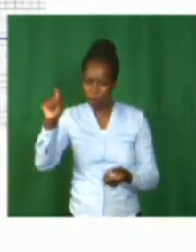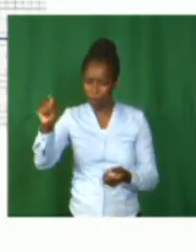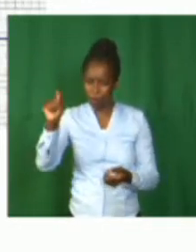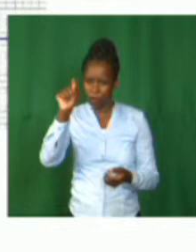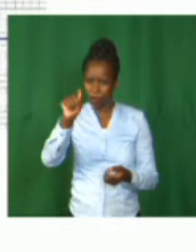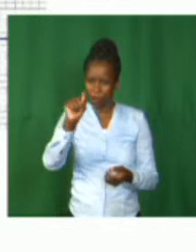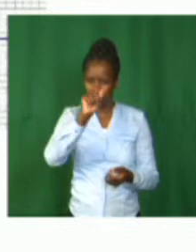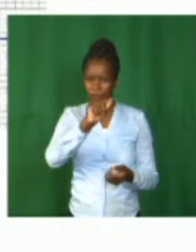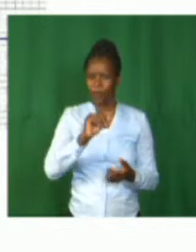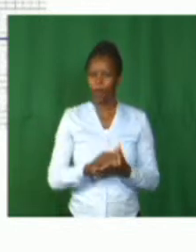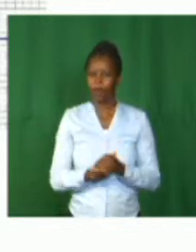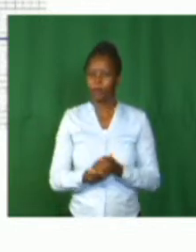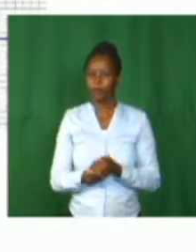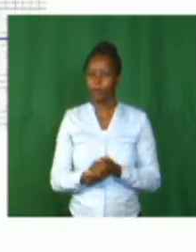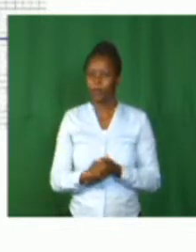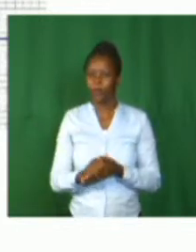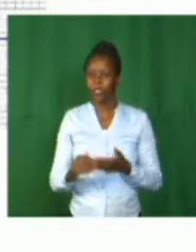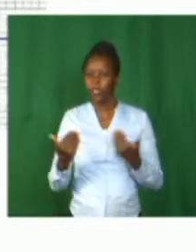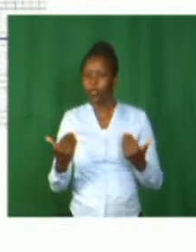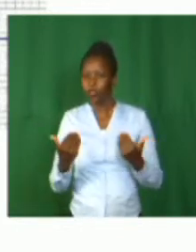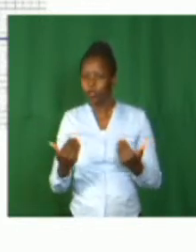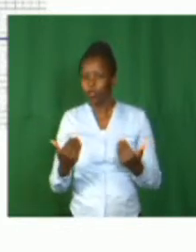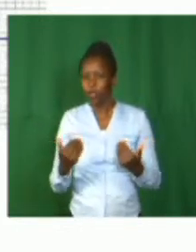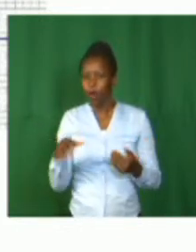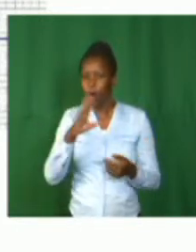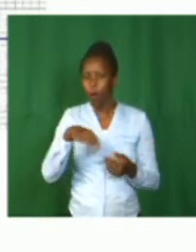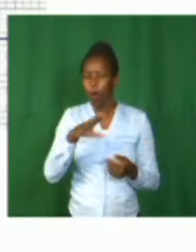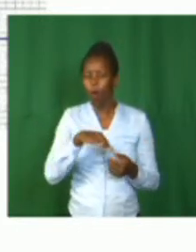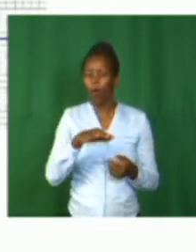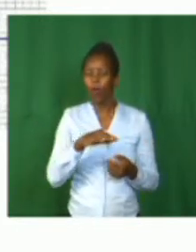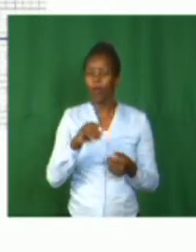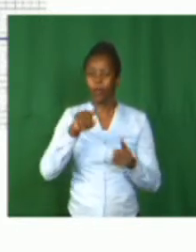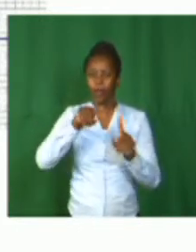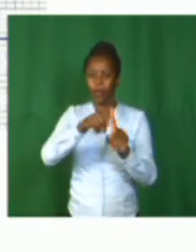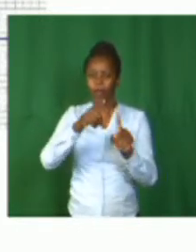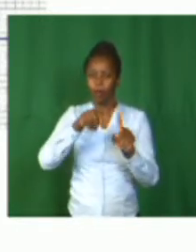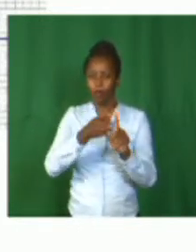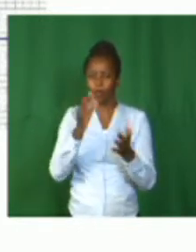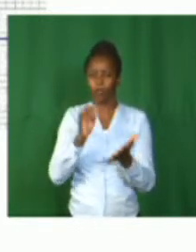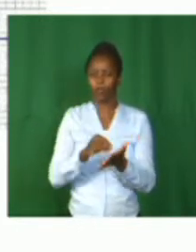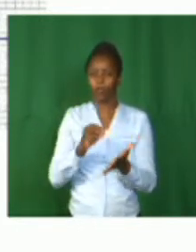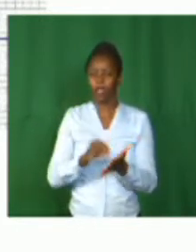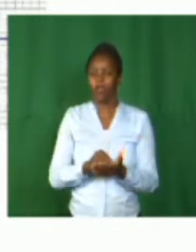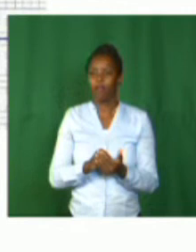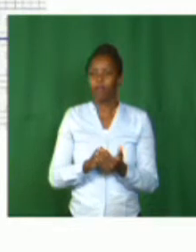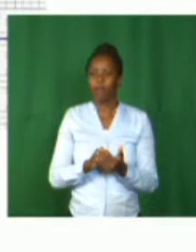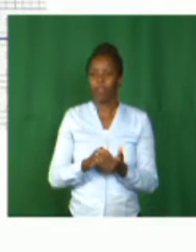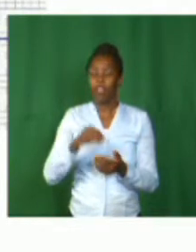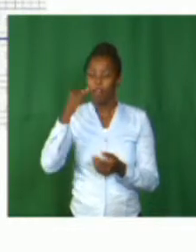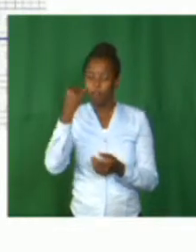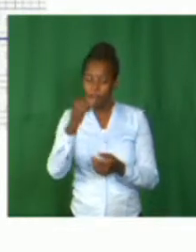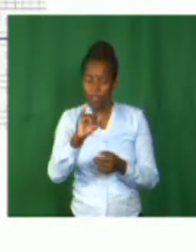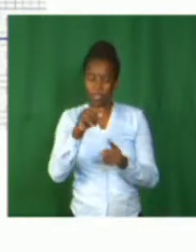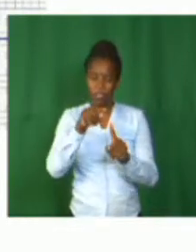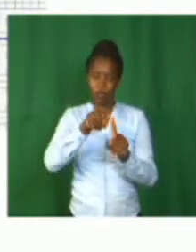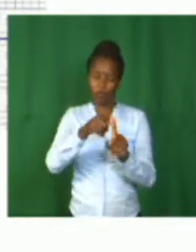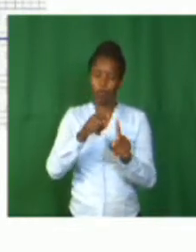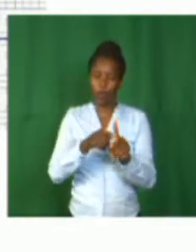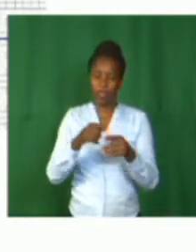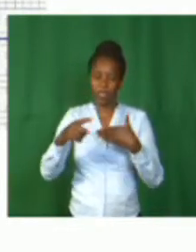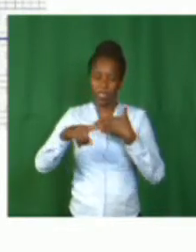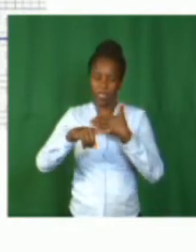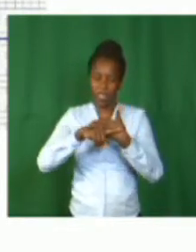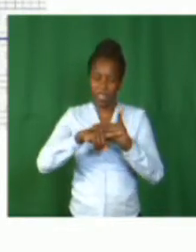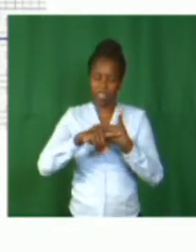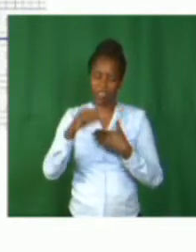now, I've written the coordinates here for all the points as you can see here. So that now for the first point here, the coordinate is